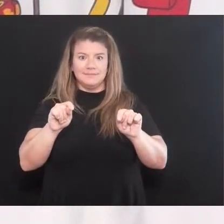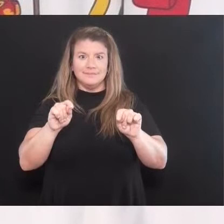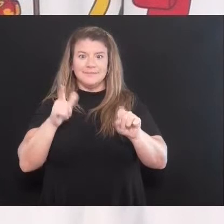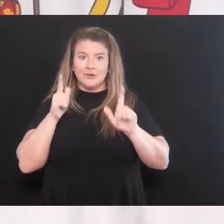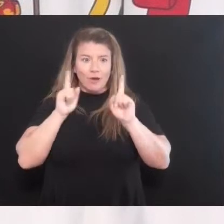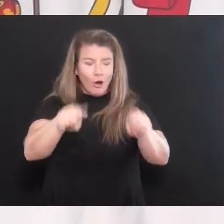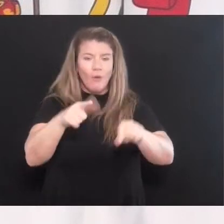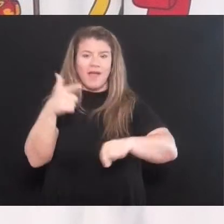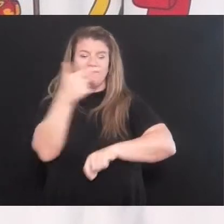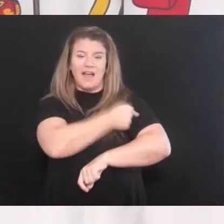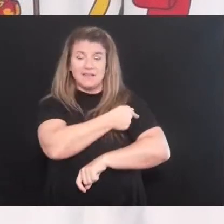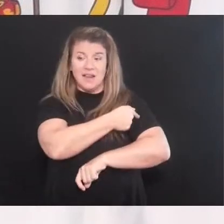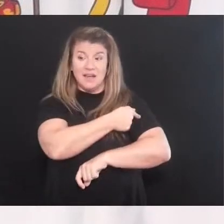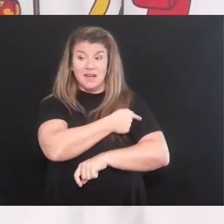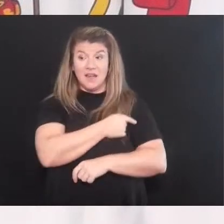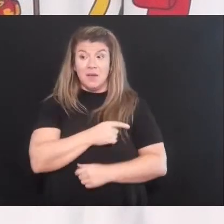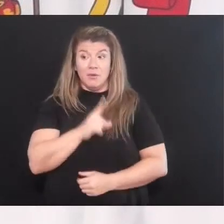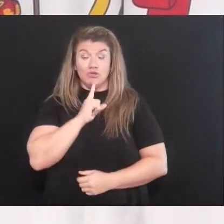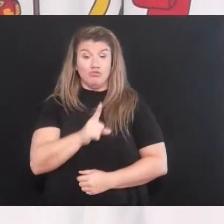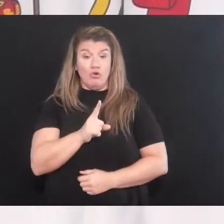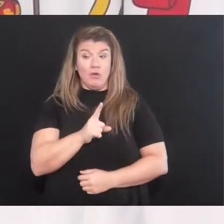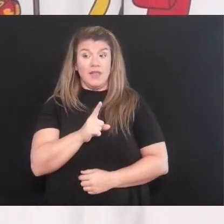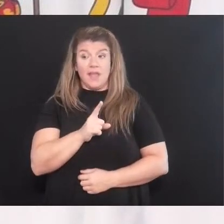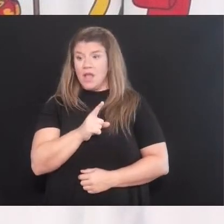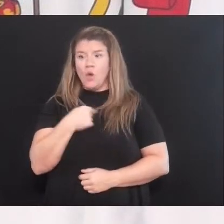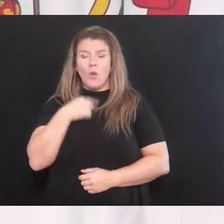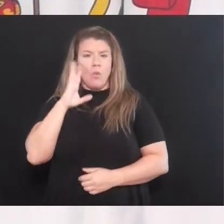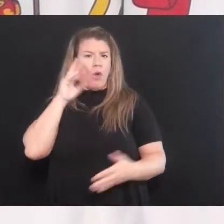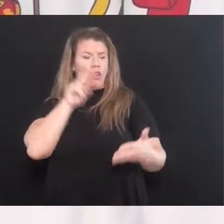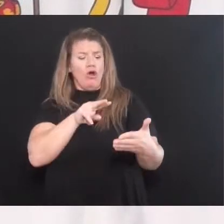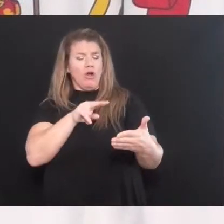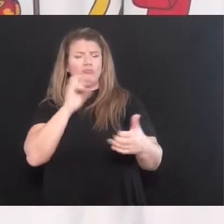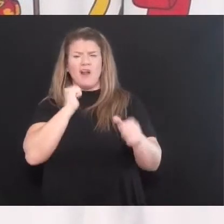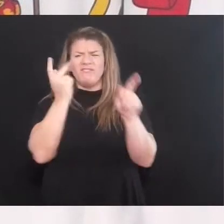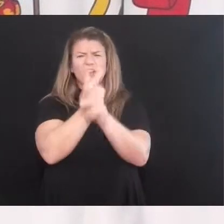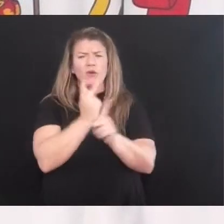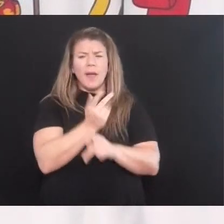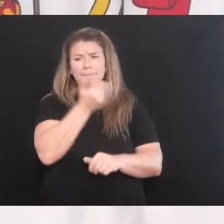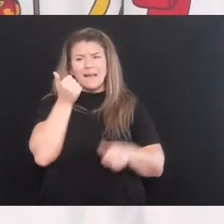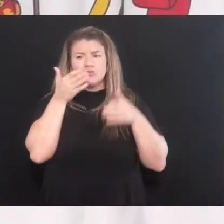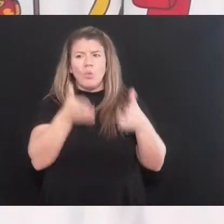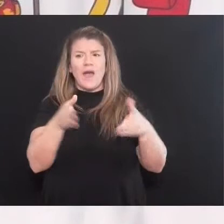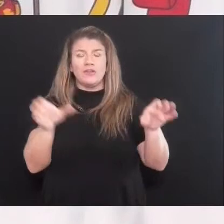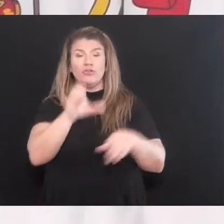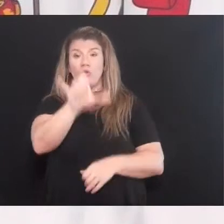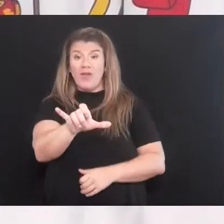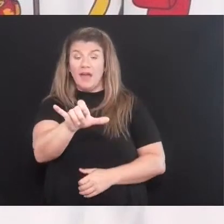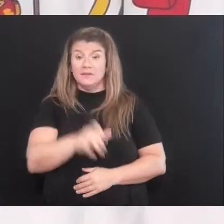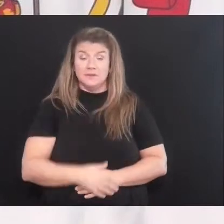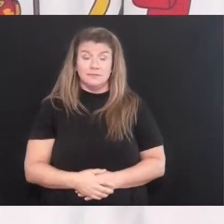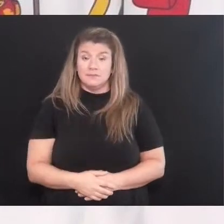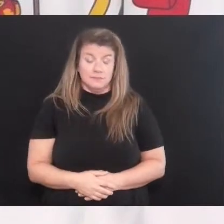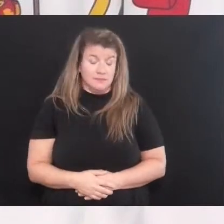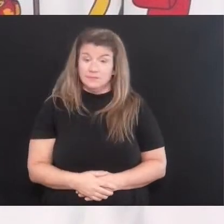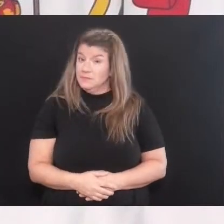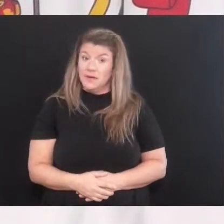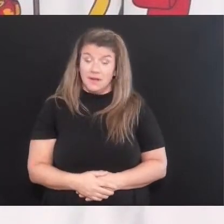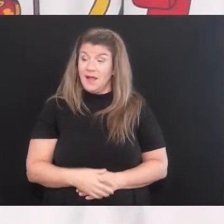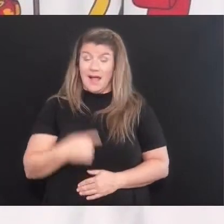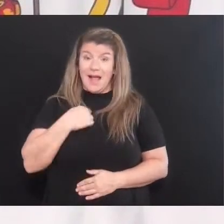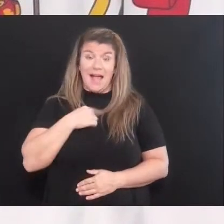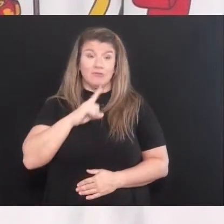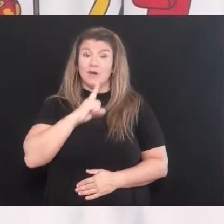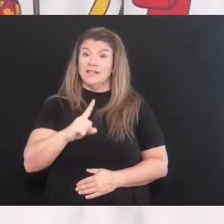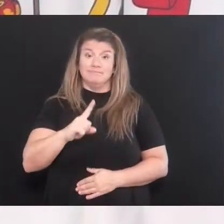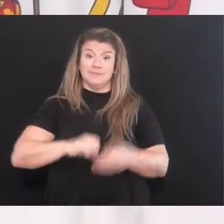finish line. But absolutely, we'll look at it. We'll see if we can figure out how to do it. But I'd be highly